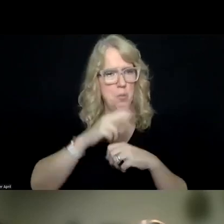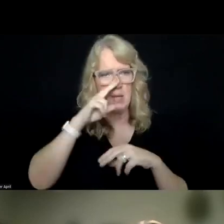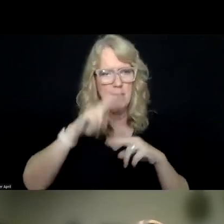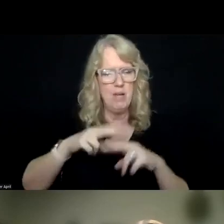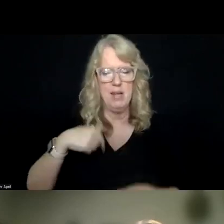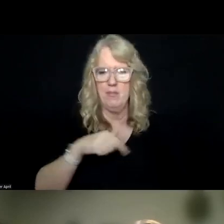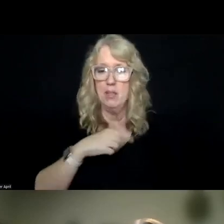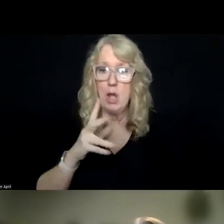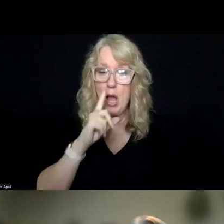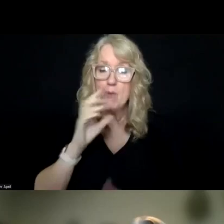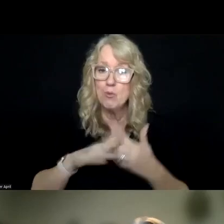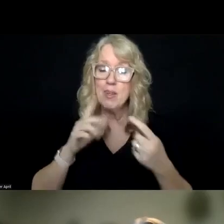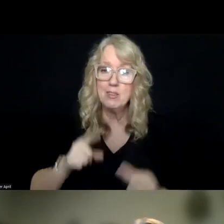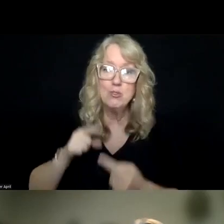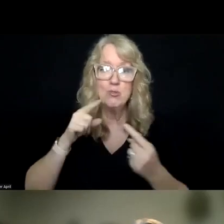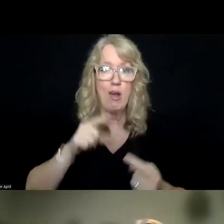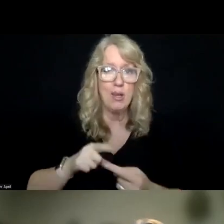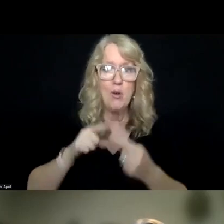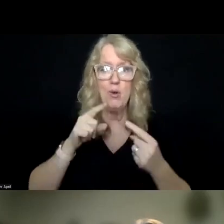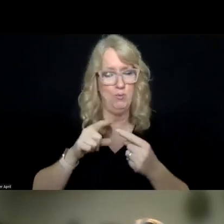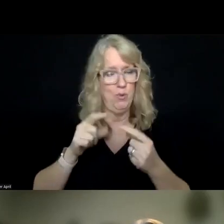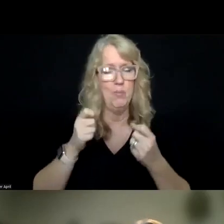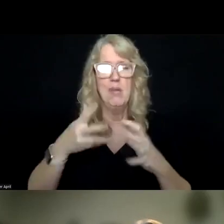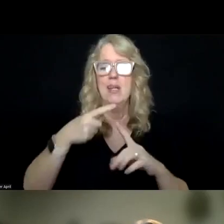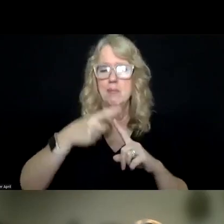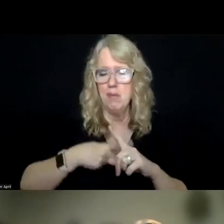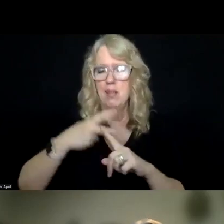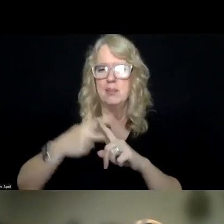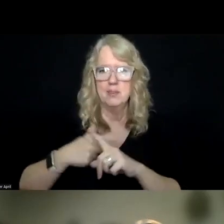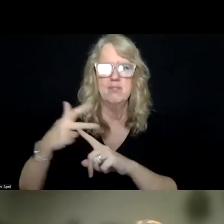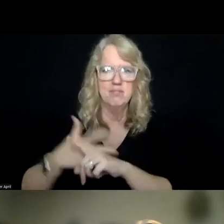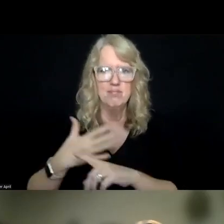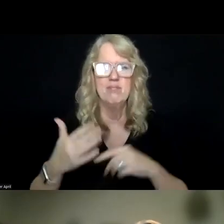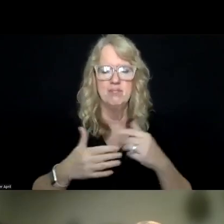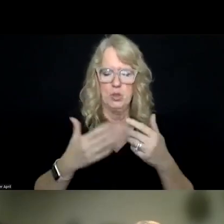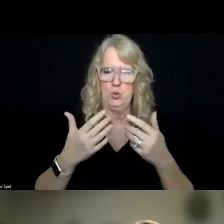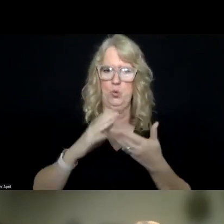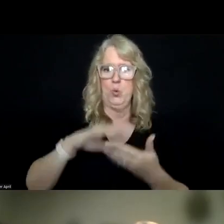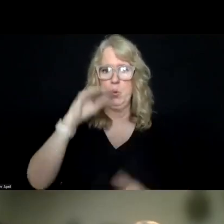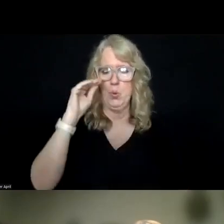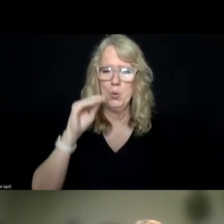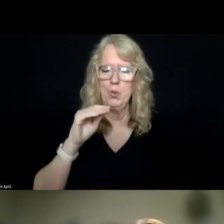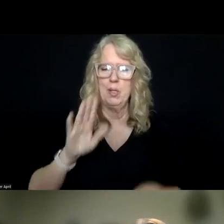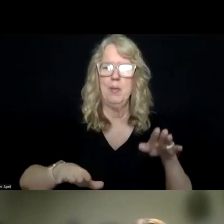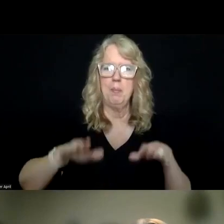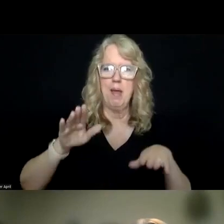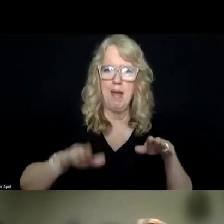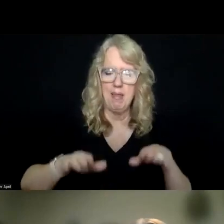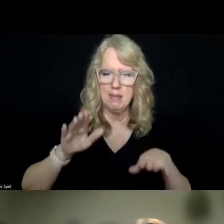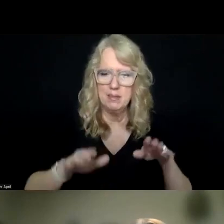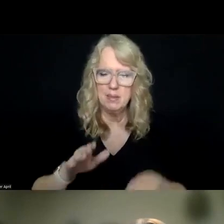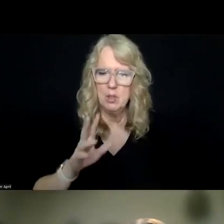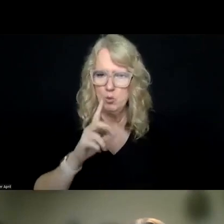And so I really struggled for a number of months to really to learn that balance, right?